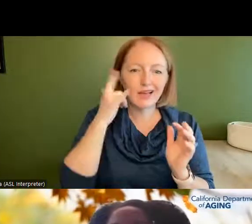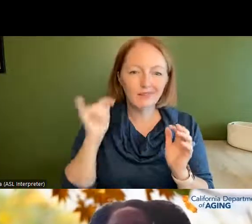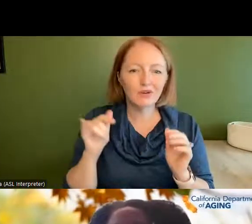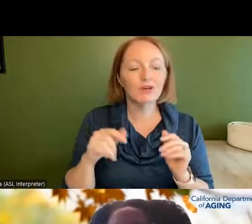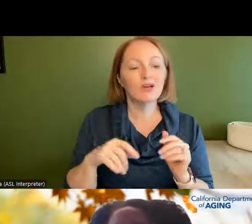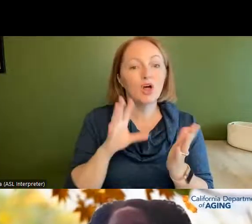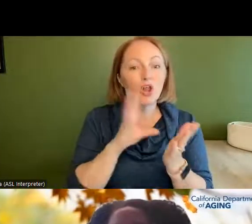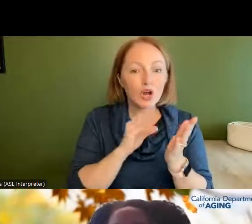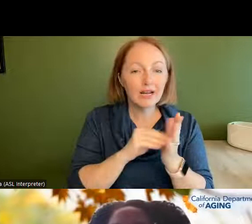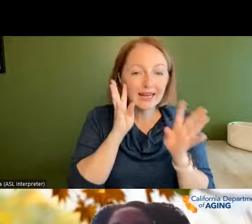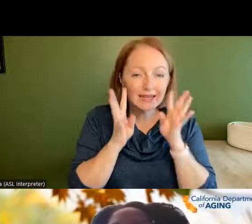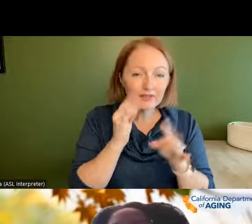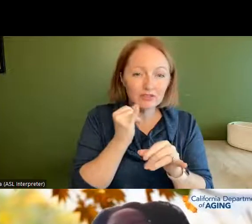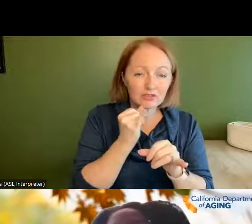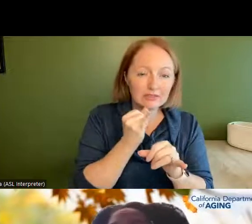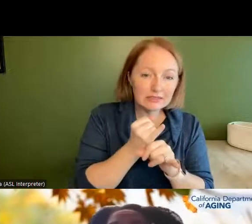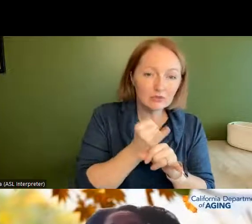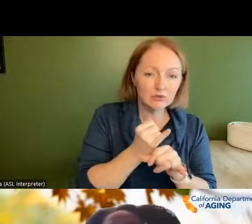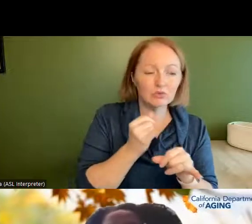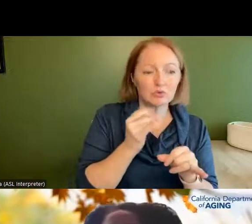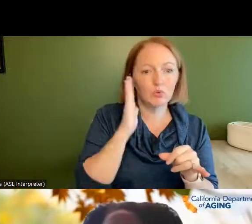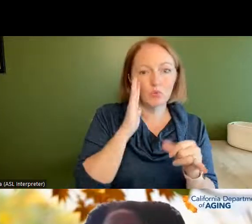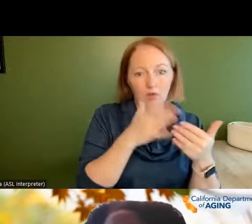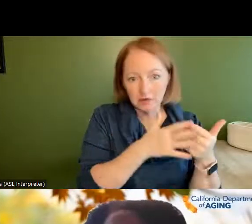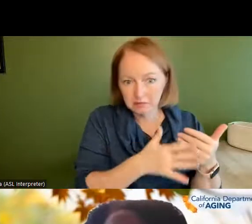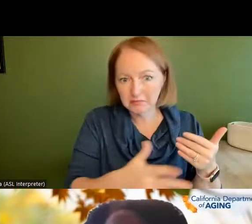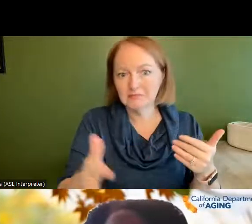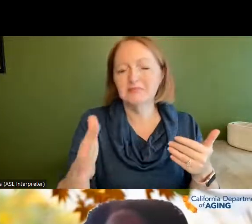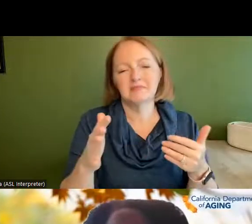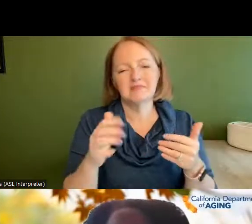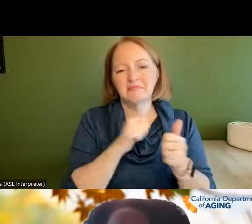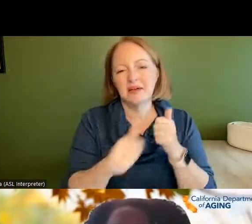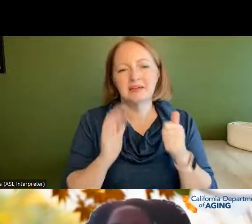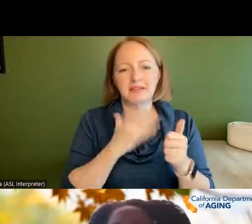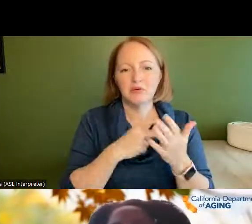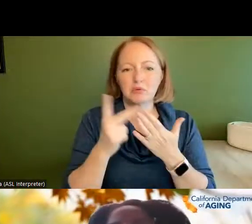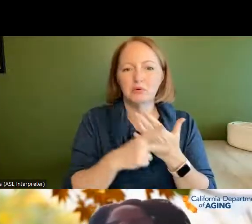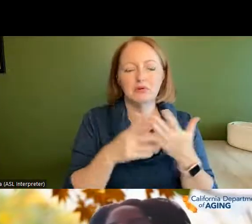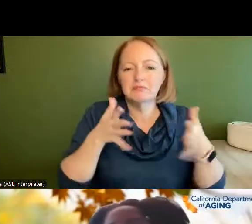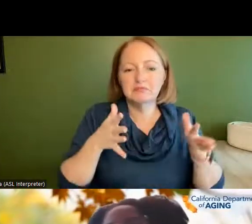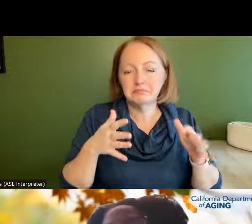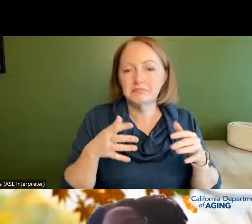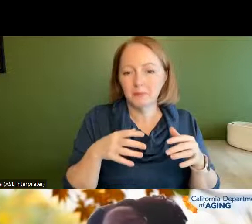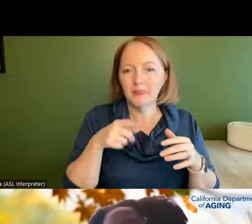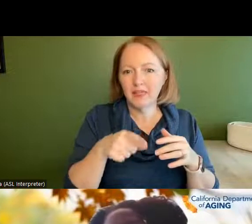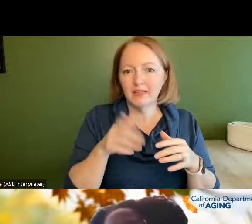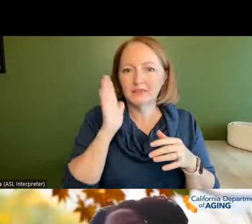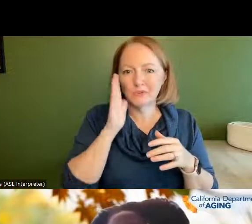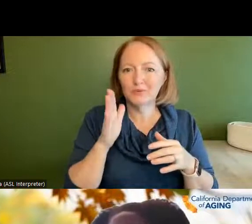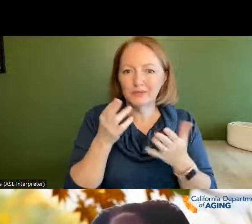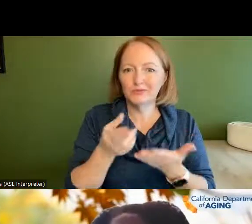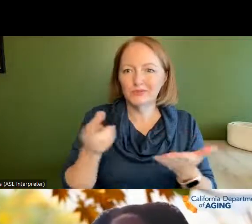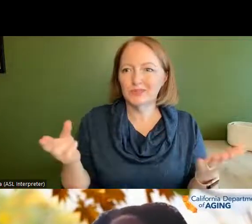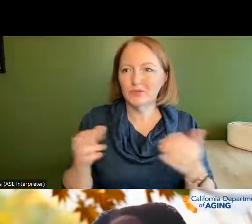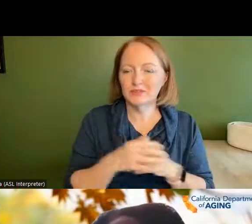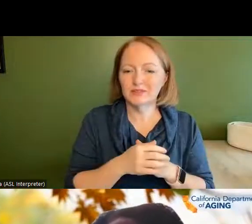and Innovations Institute will live on past the California GROWS program, and that this will be a resource